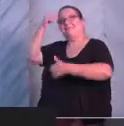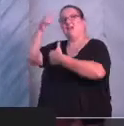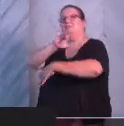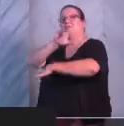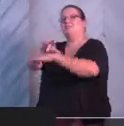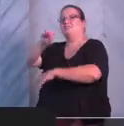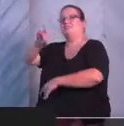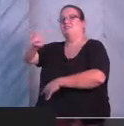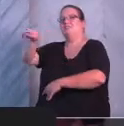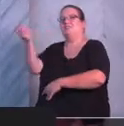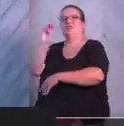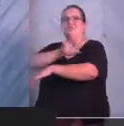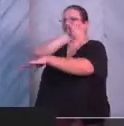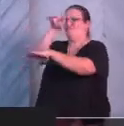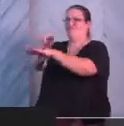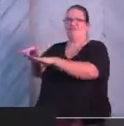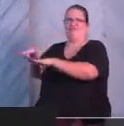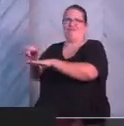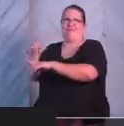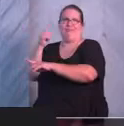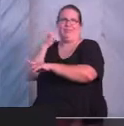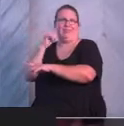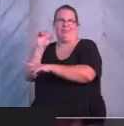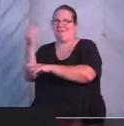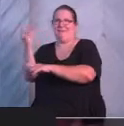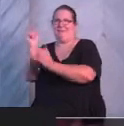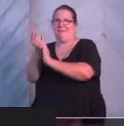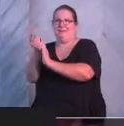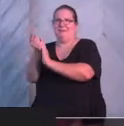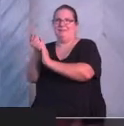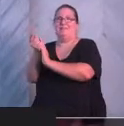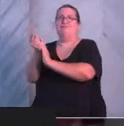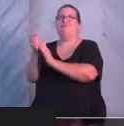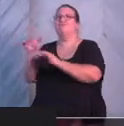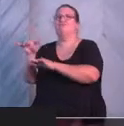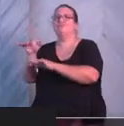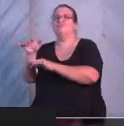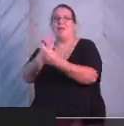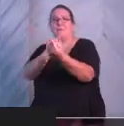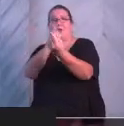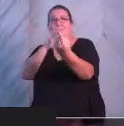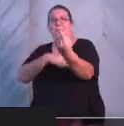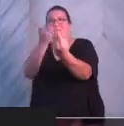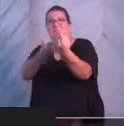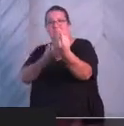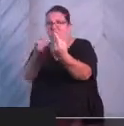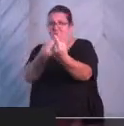Newfoundland, having just landed off a plane for, I believe, maybe 10, 15 minutes. And I met this lady who asked where I was